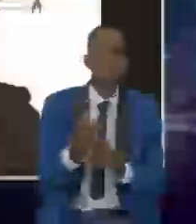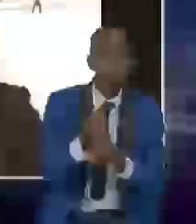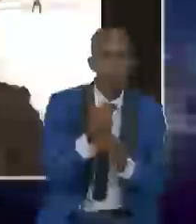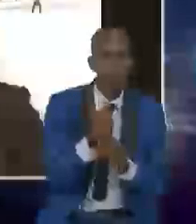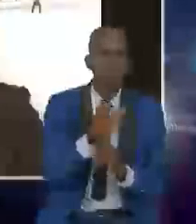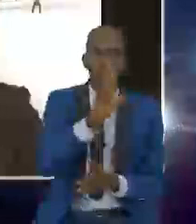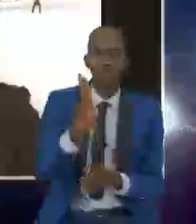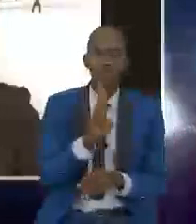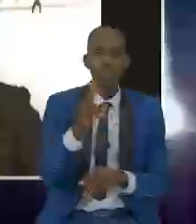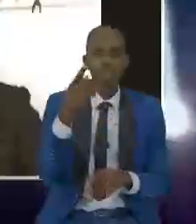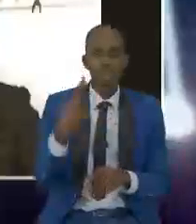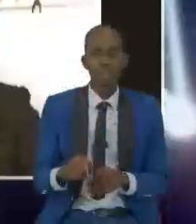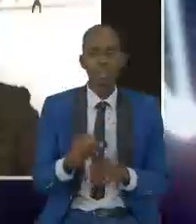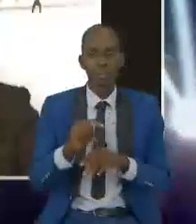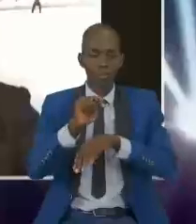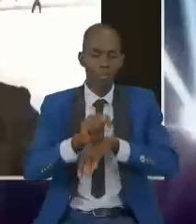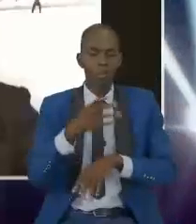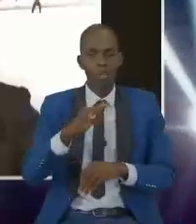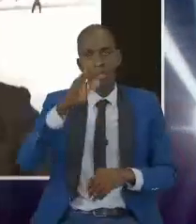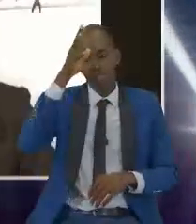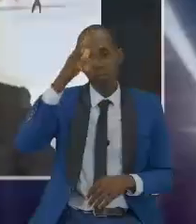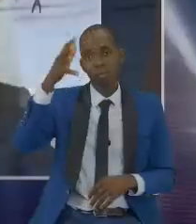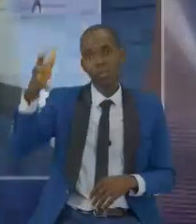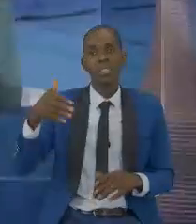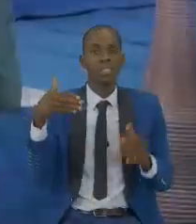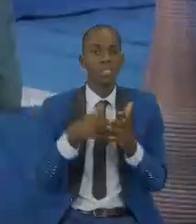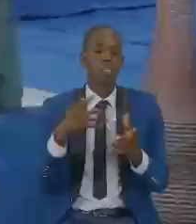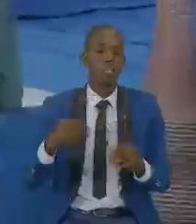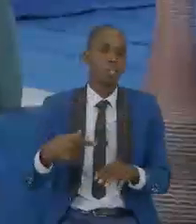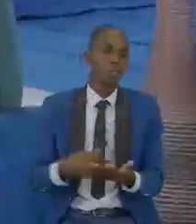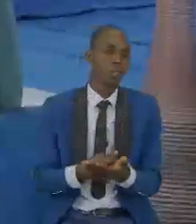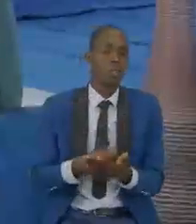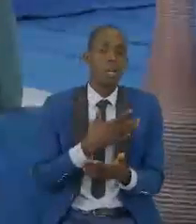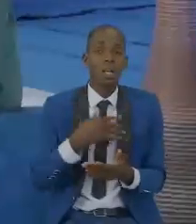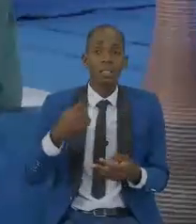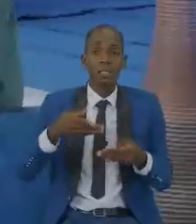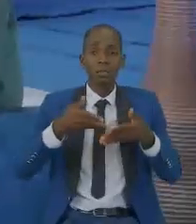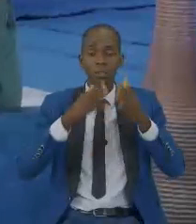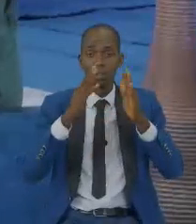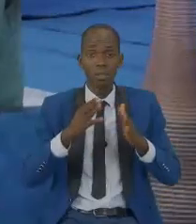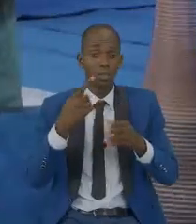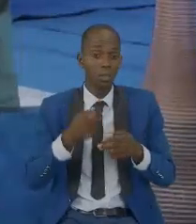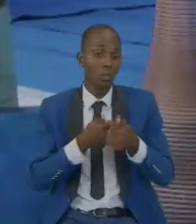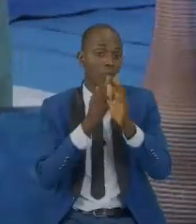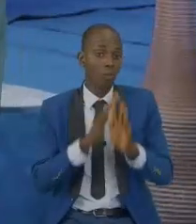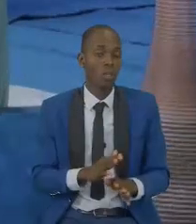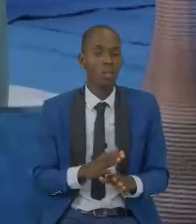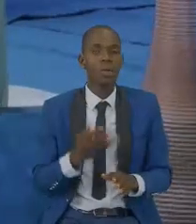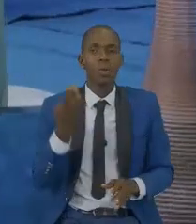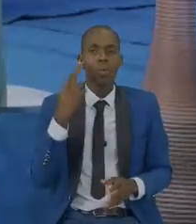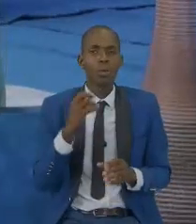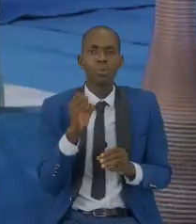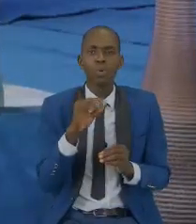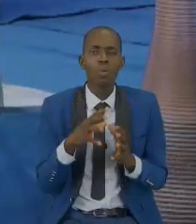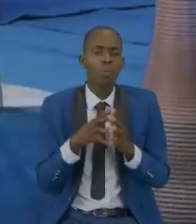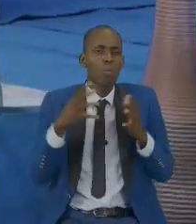against the gospel. And the disciples were so much afraid. They were saved. They were so much afraid. And they were